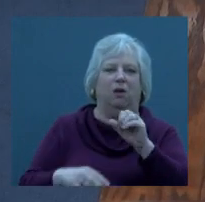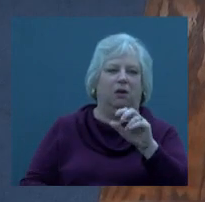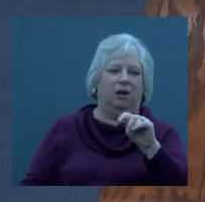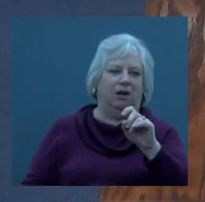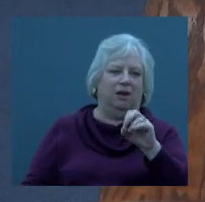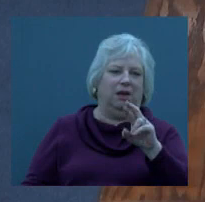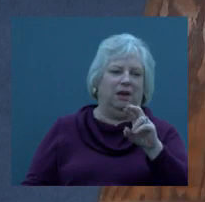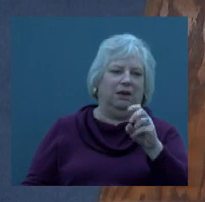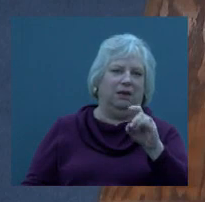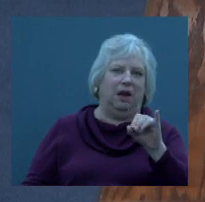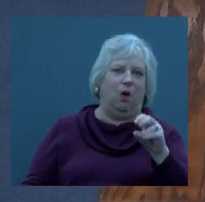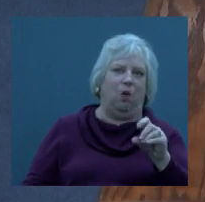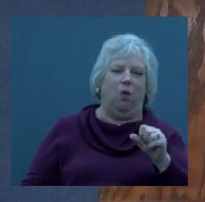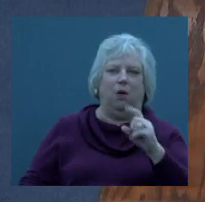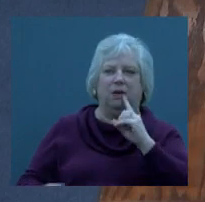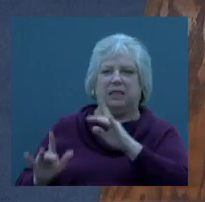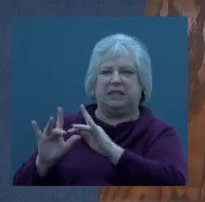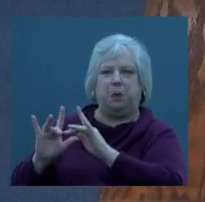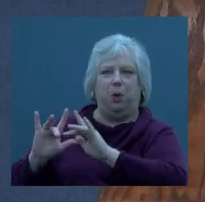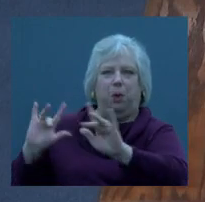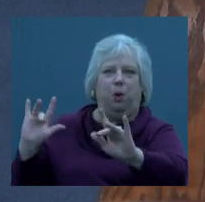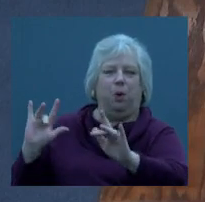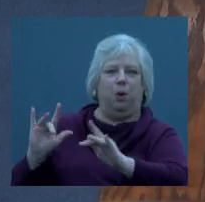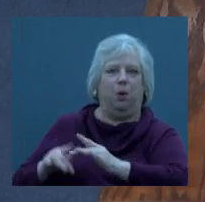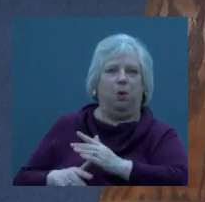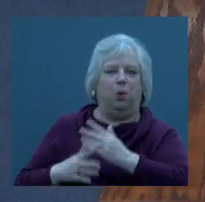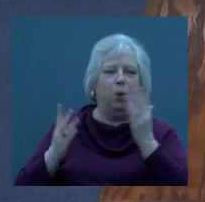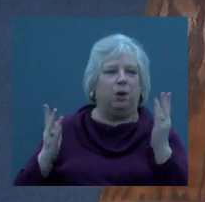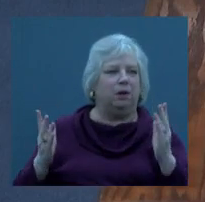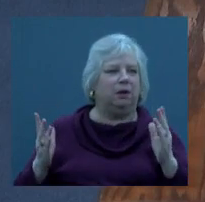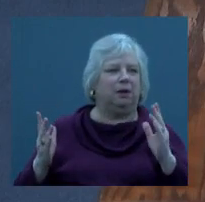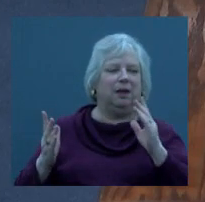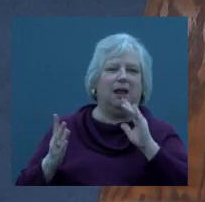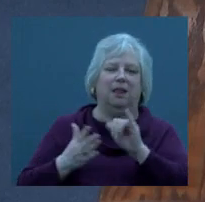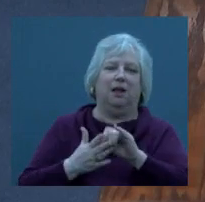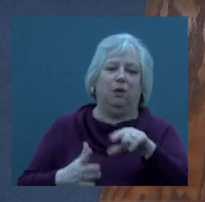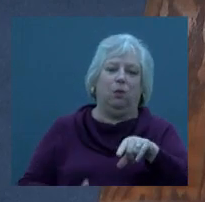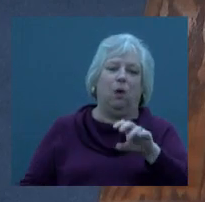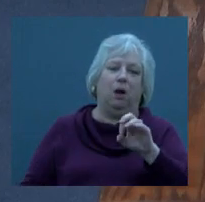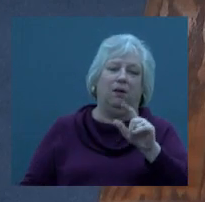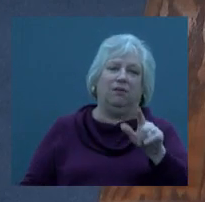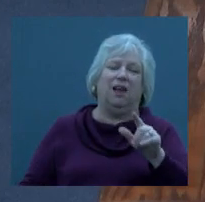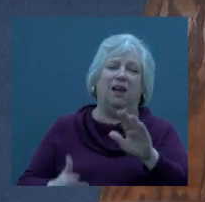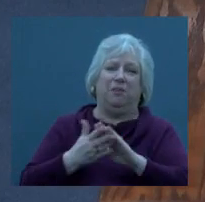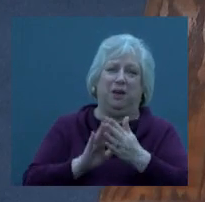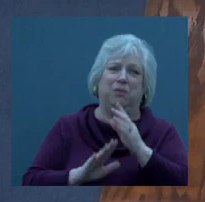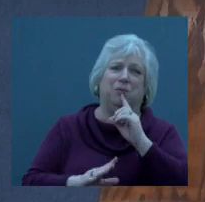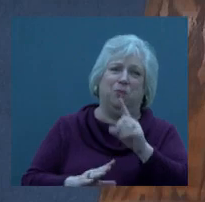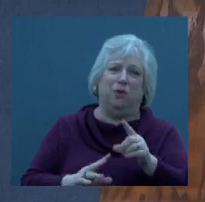totally denuded, this quality of life issue becomes a real issue when you look at this